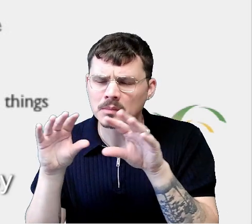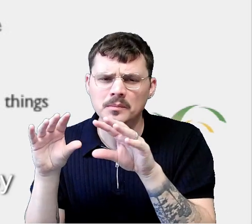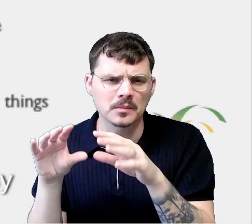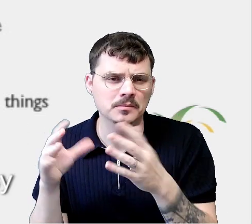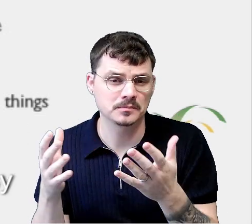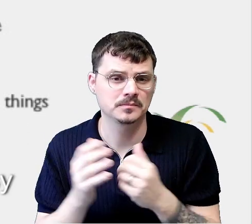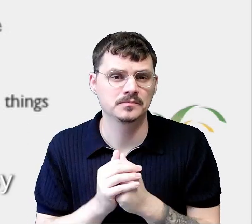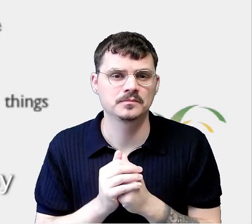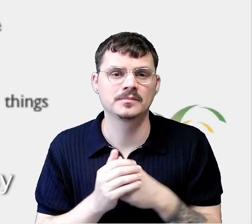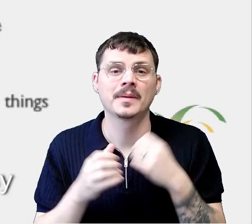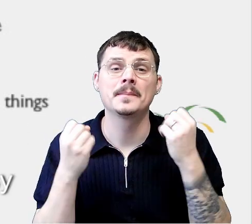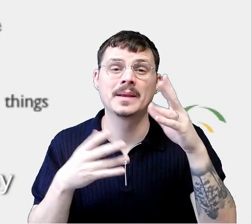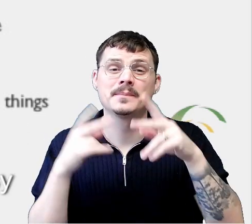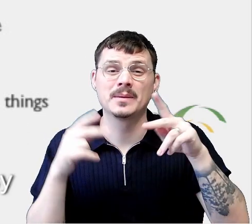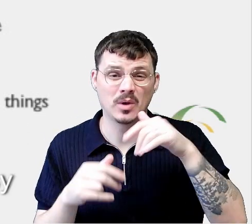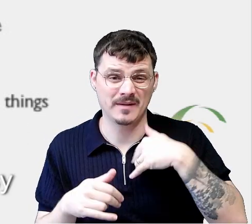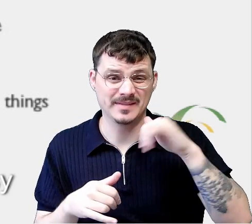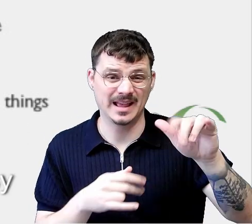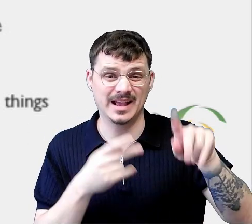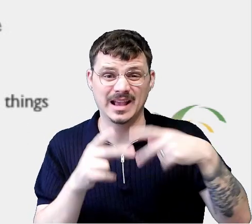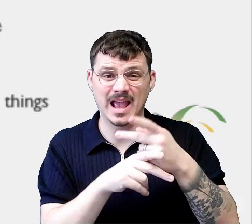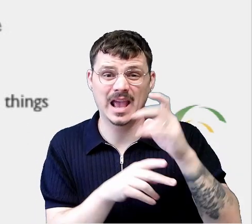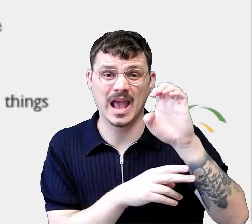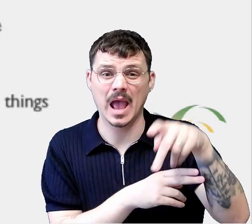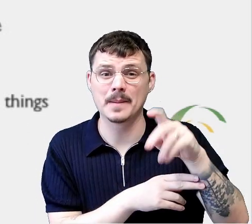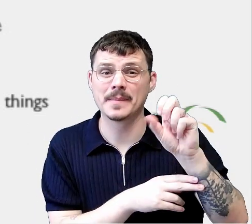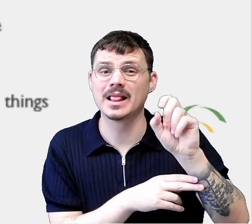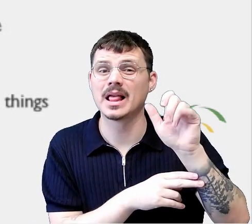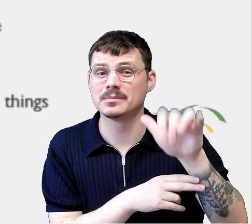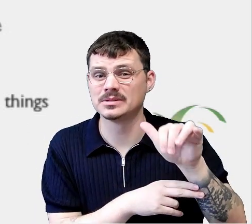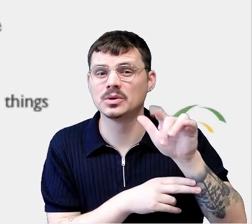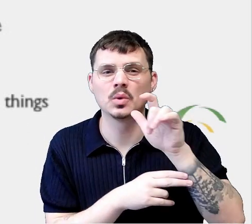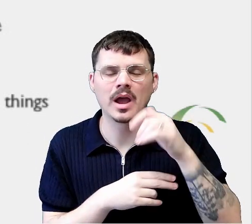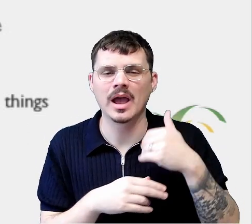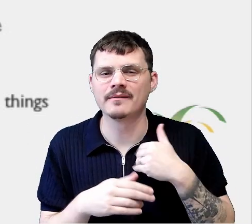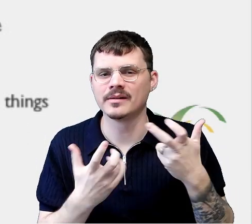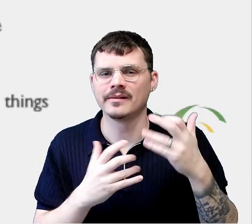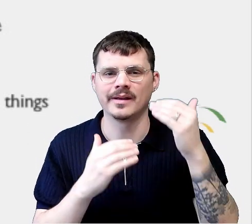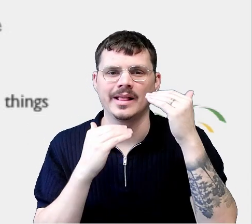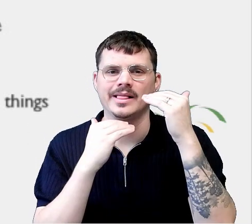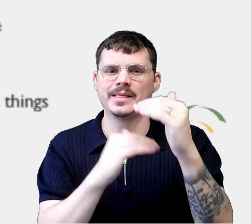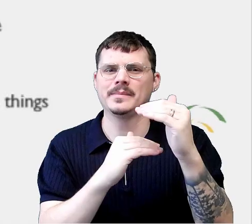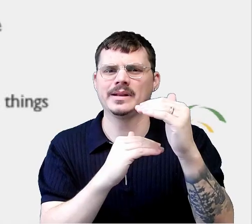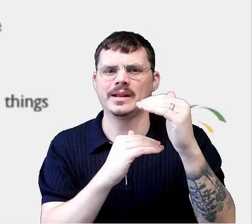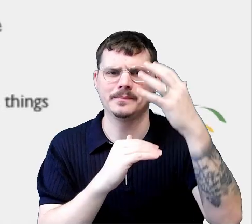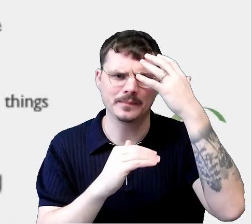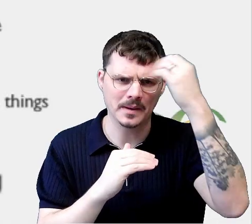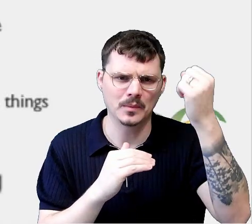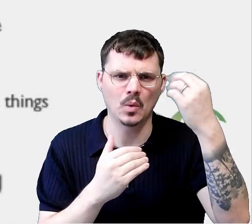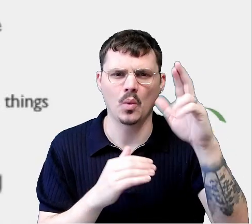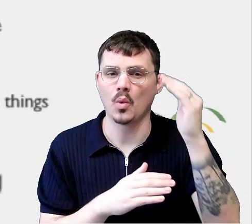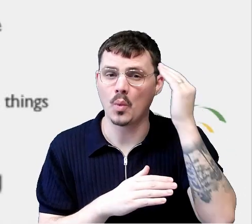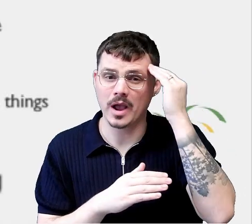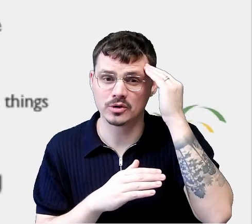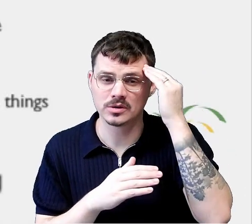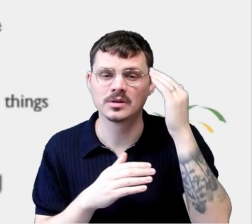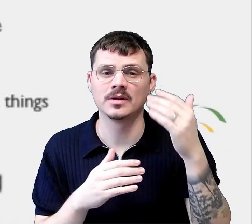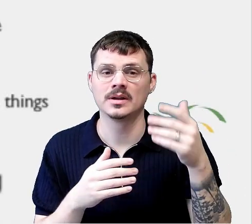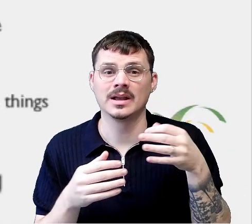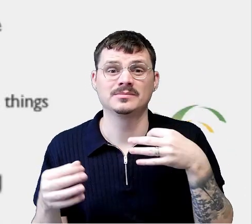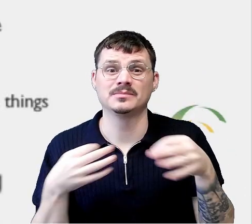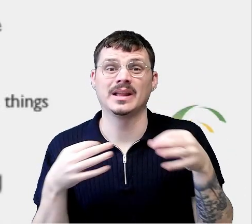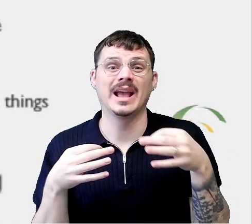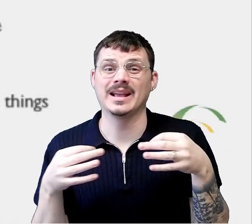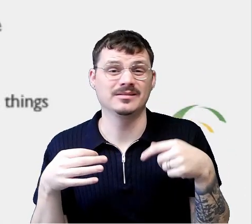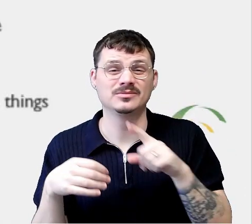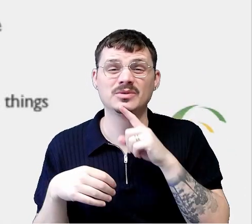And many people with this type of epilepsy who do have some limited awareness and memory describe this dreadful feeling